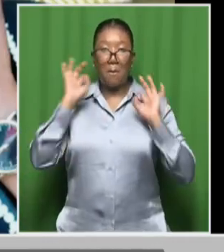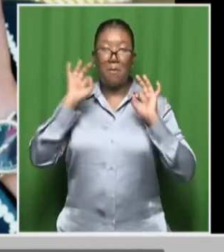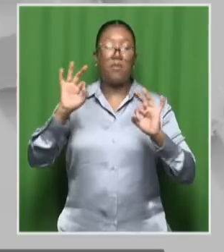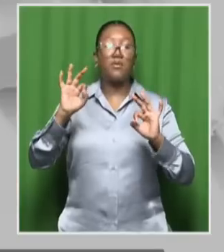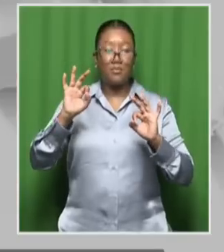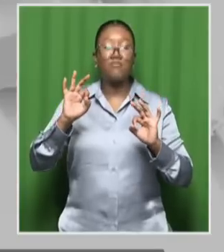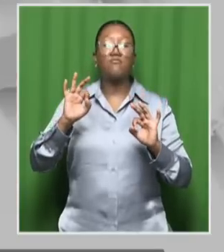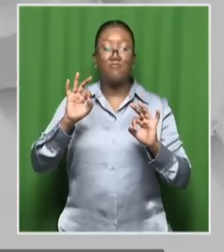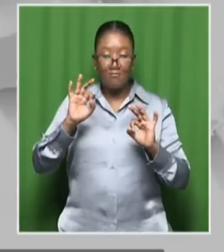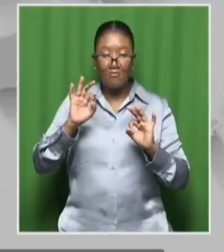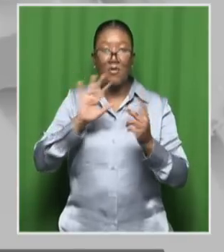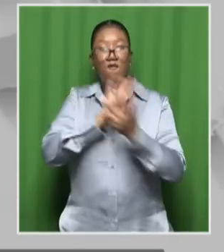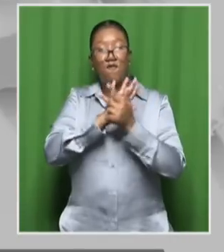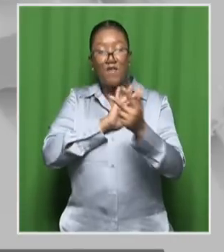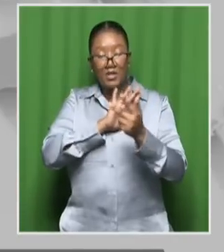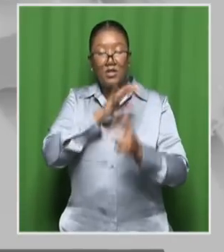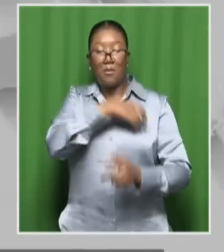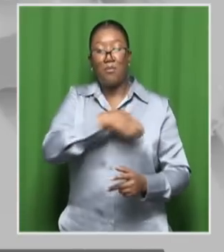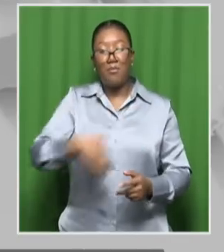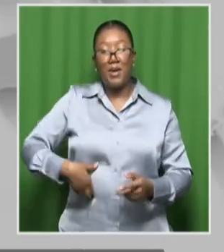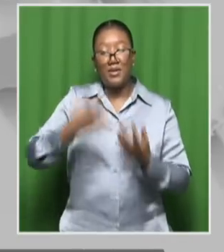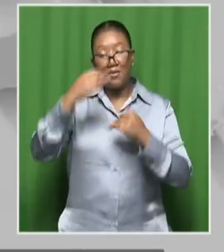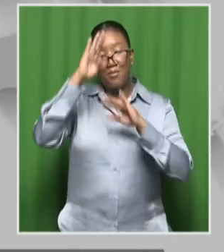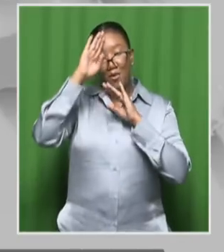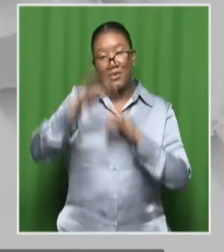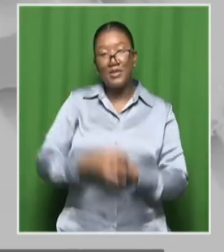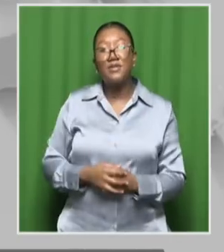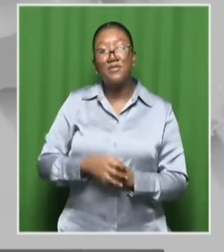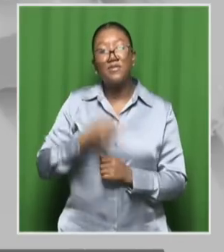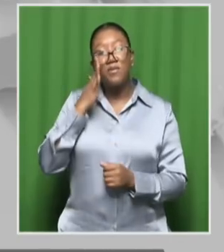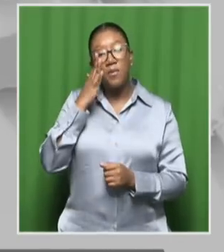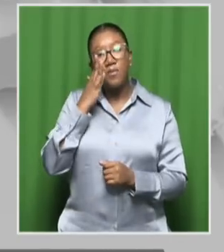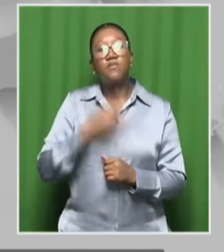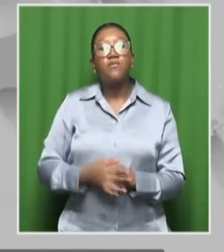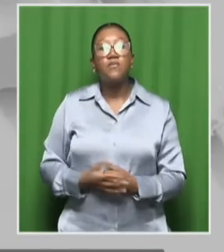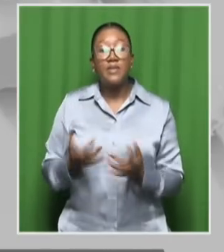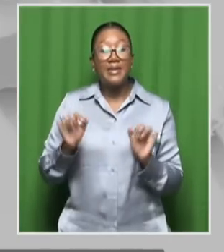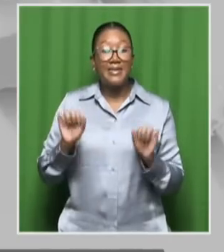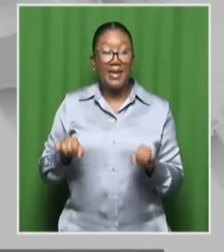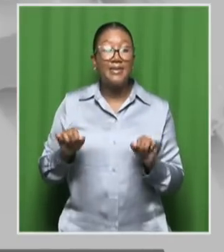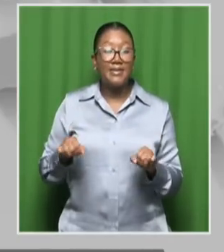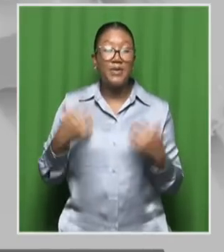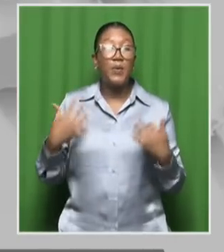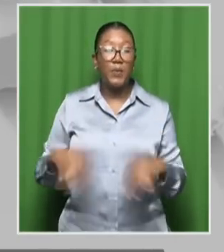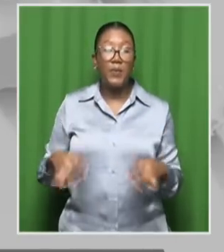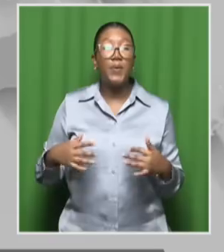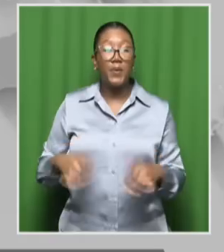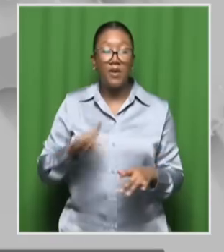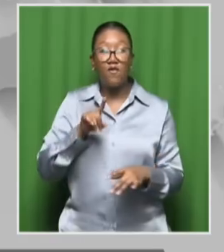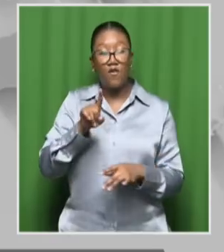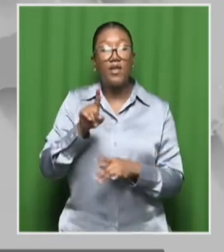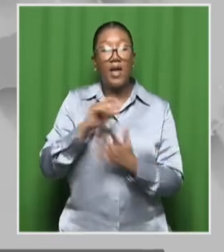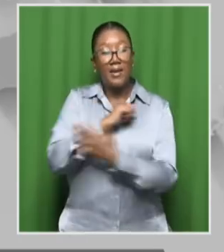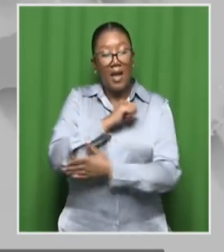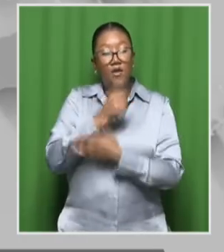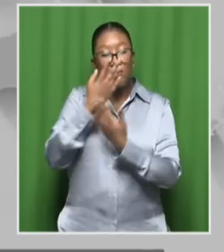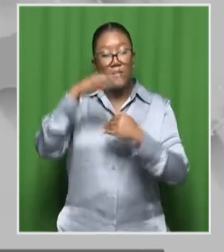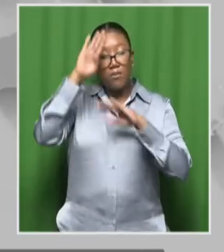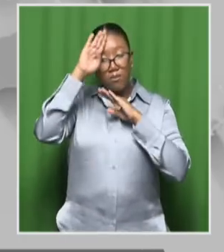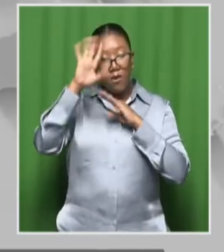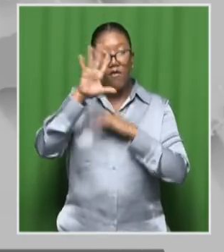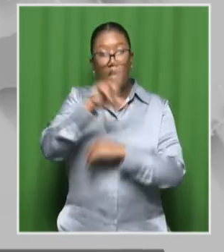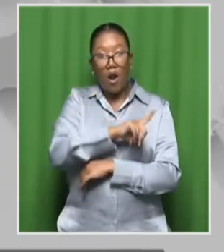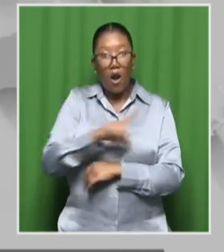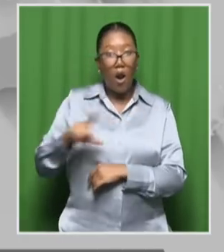president of Botswana. Yeah, indeed, and a big moment there for that country after such a long